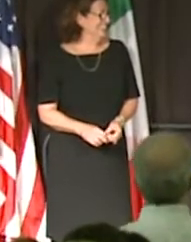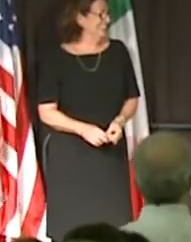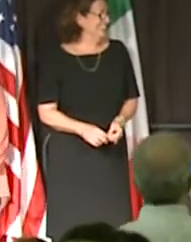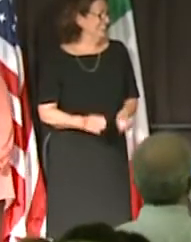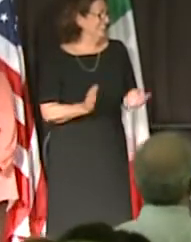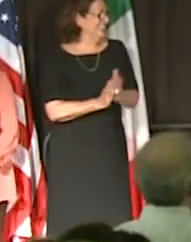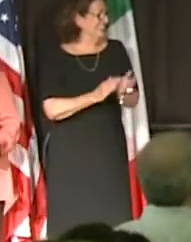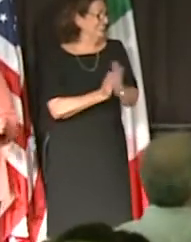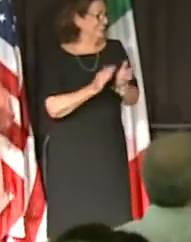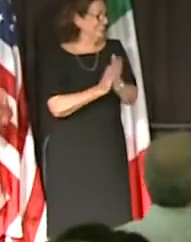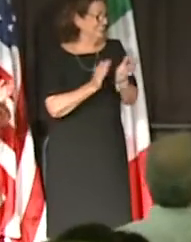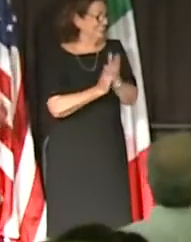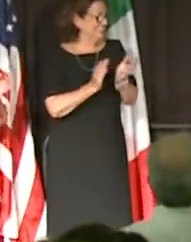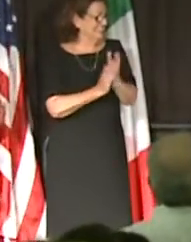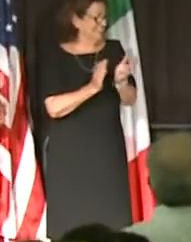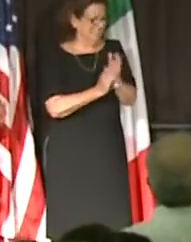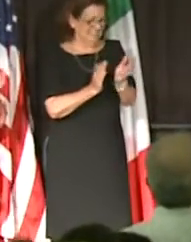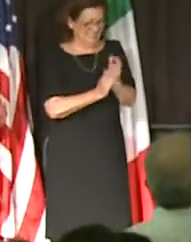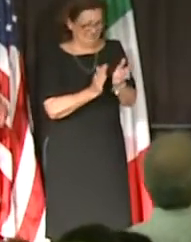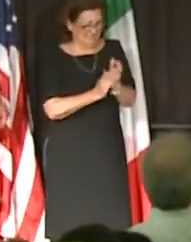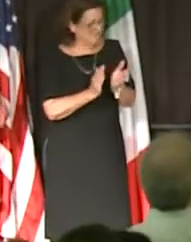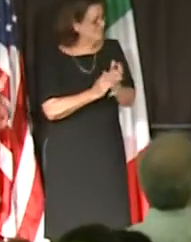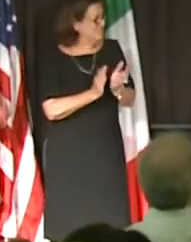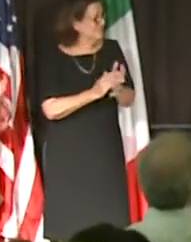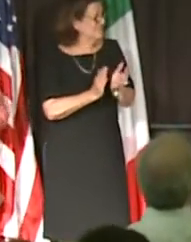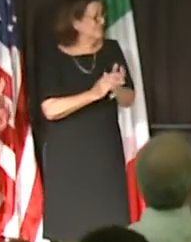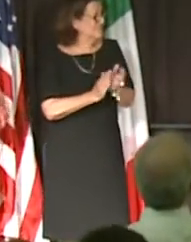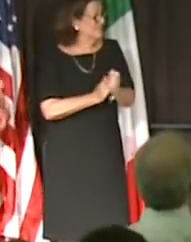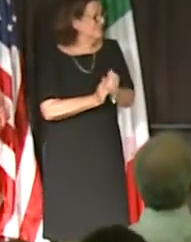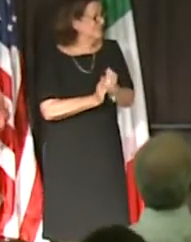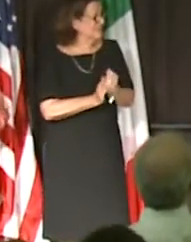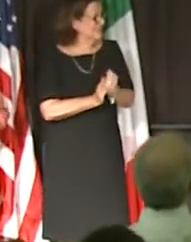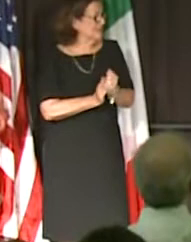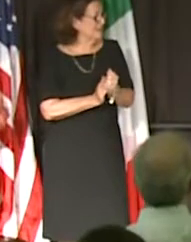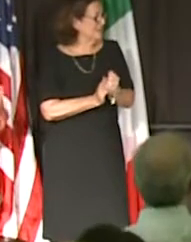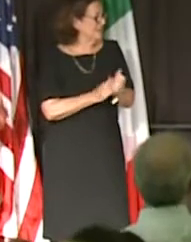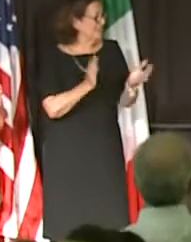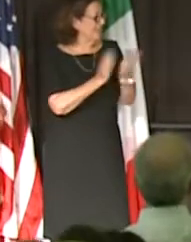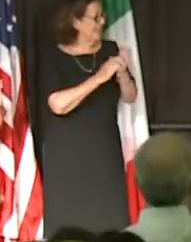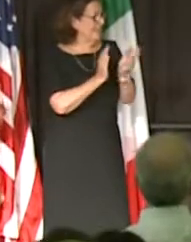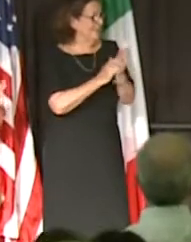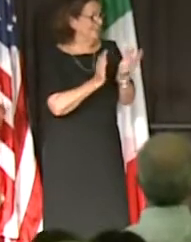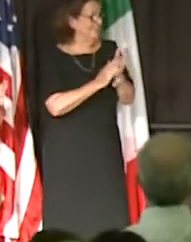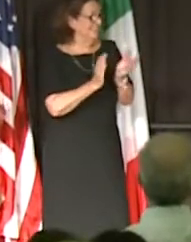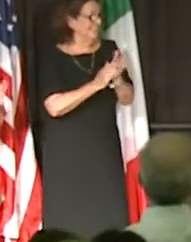Del Valle, Taxi and Limousine Commissioner, Mira Joshi,